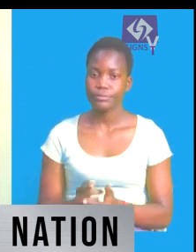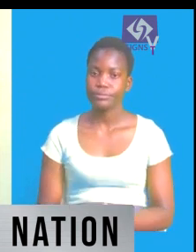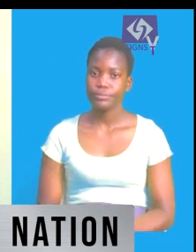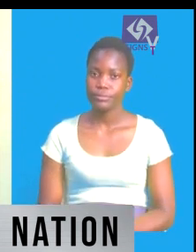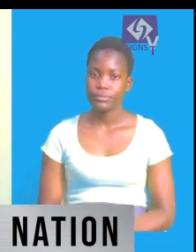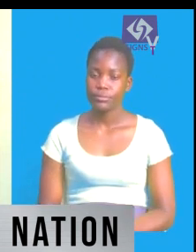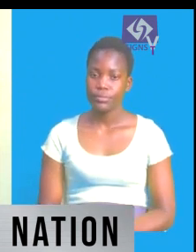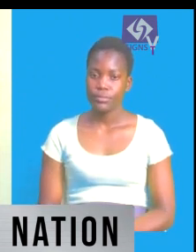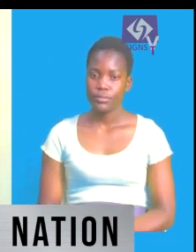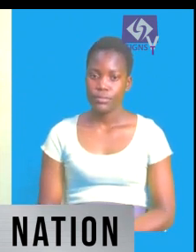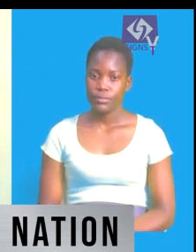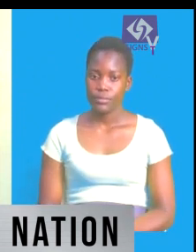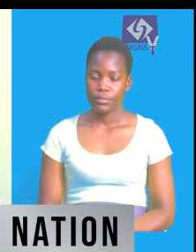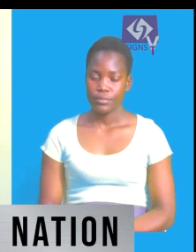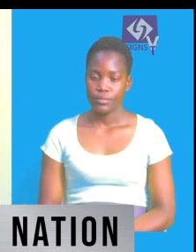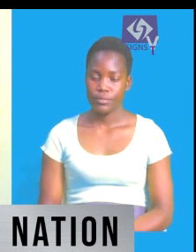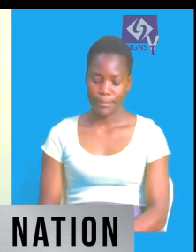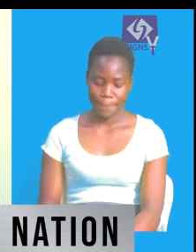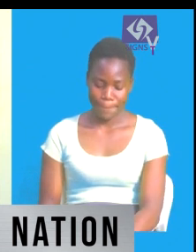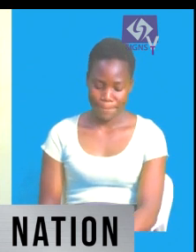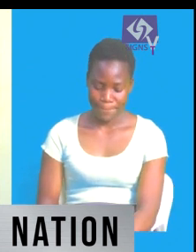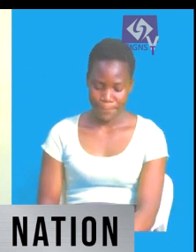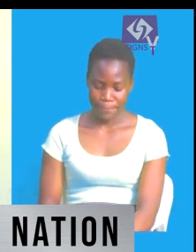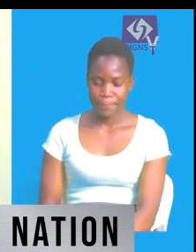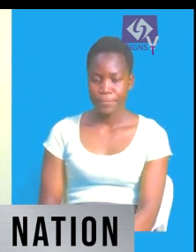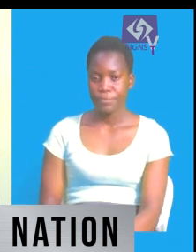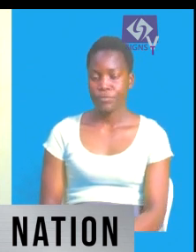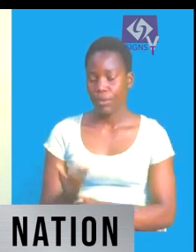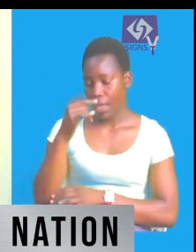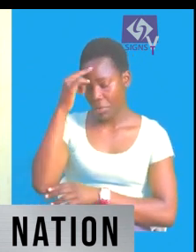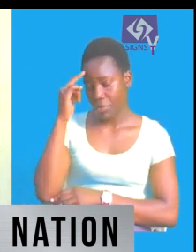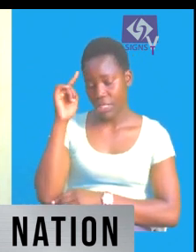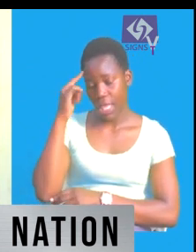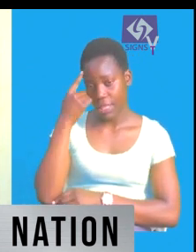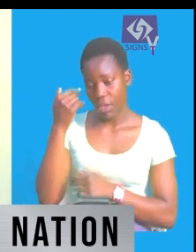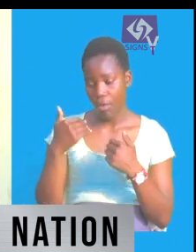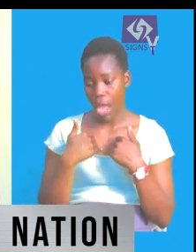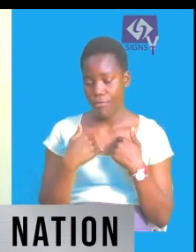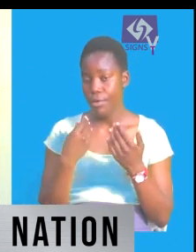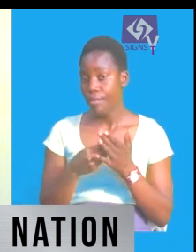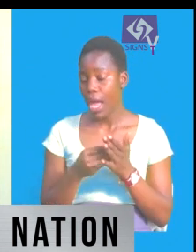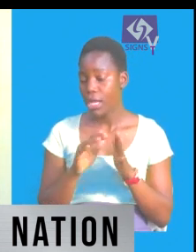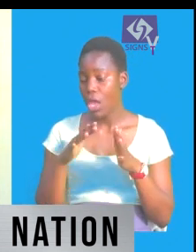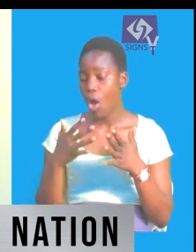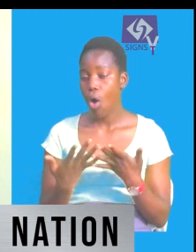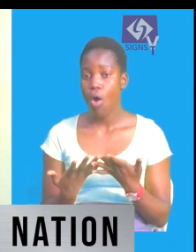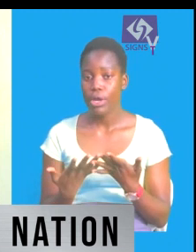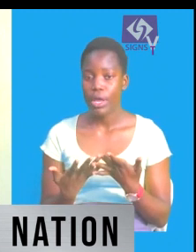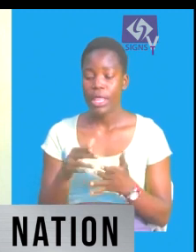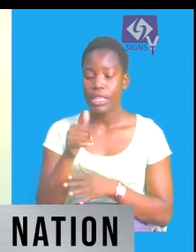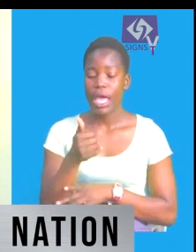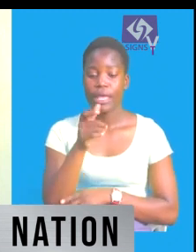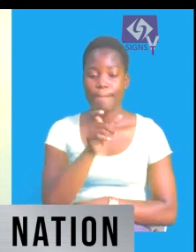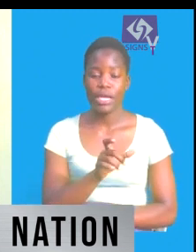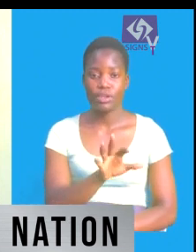Mm. to that person, it becomes tricky, maybe because they assume this person has, or somebody else picked